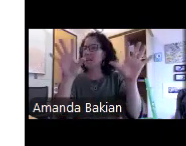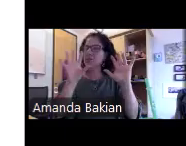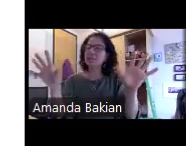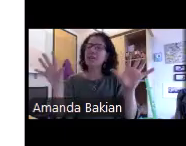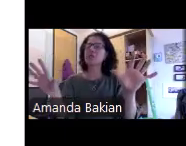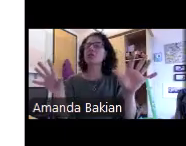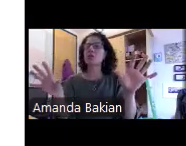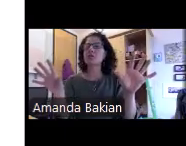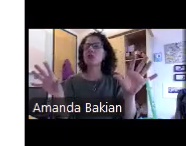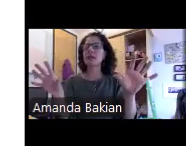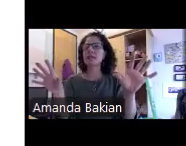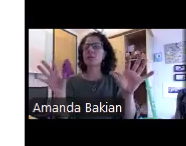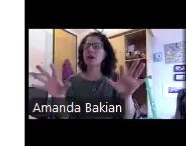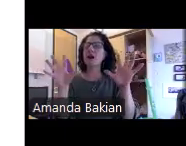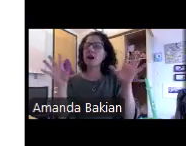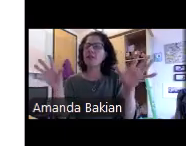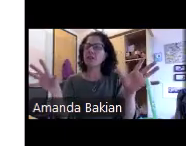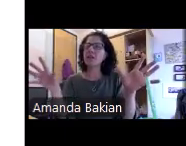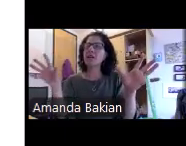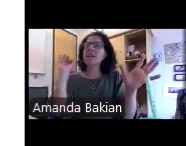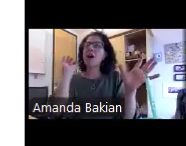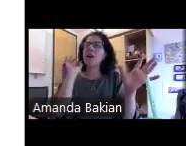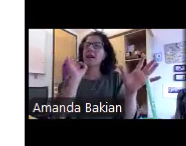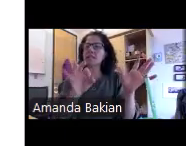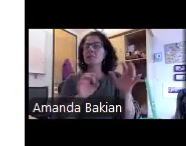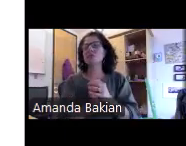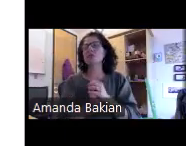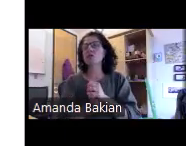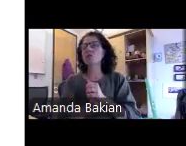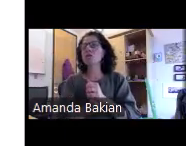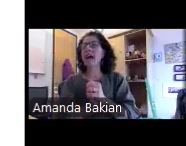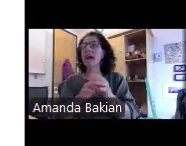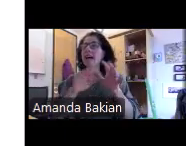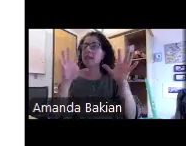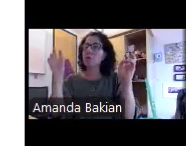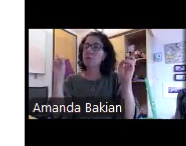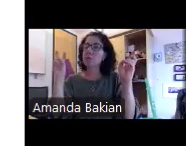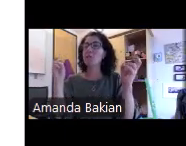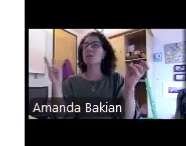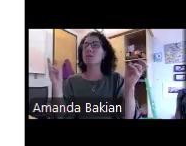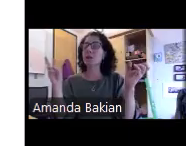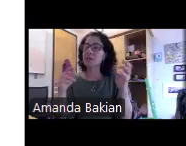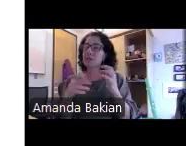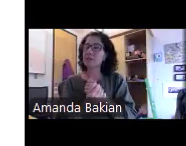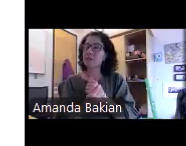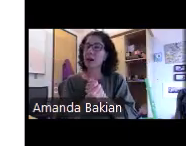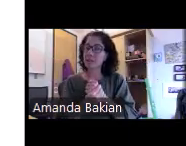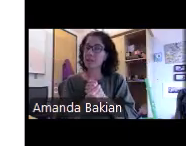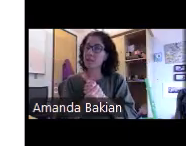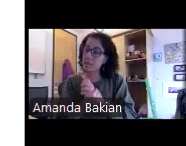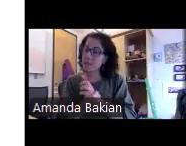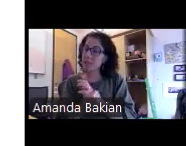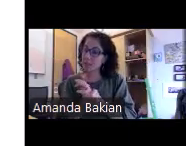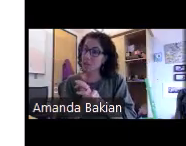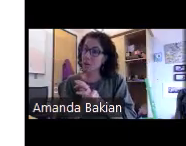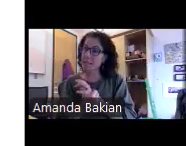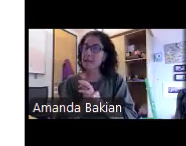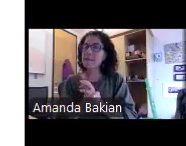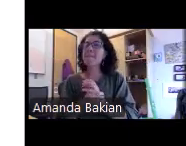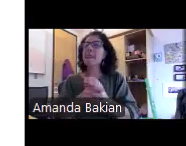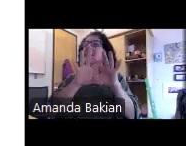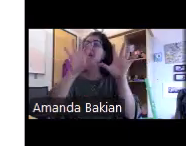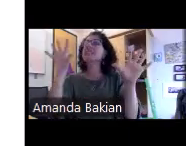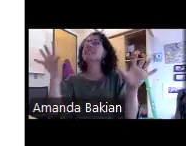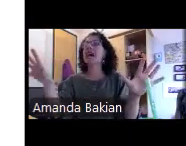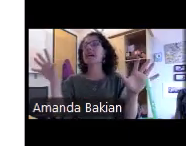the study, I just like to stress that while often our estimates are used to represent what the prevalence of autism is in the